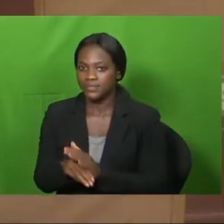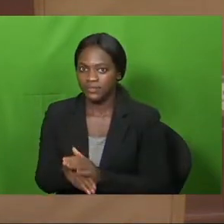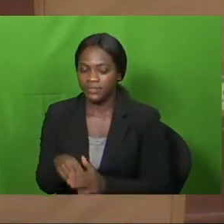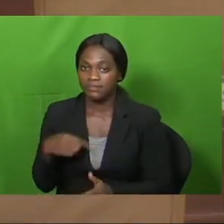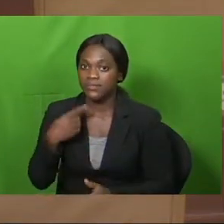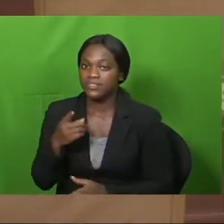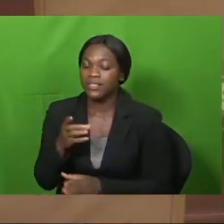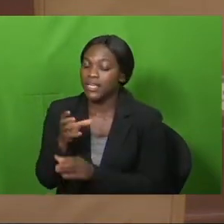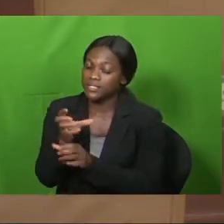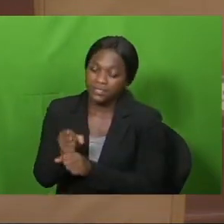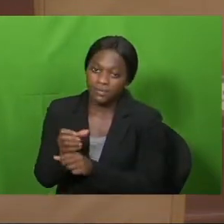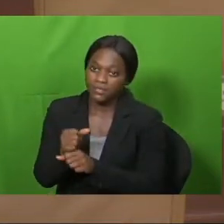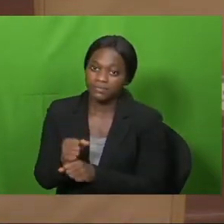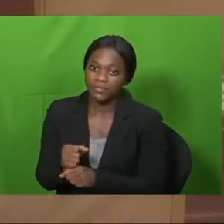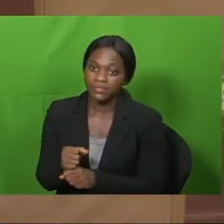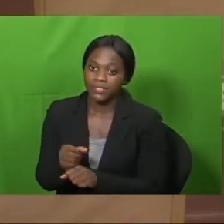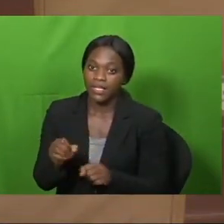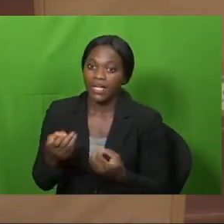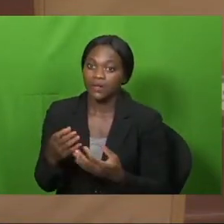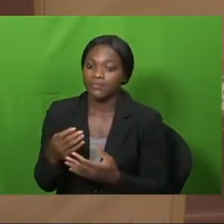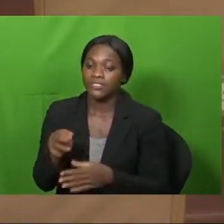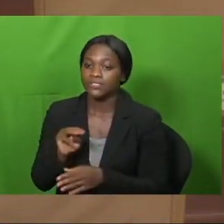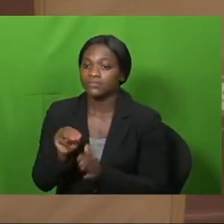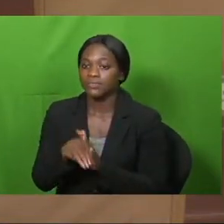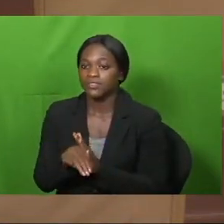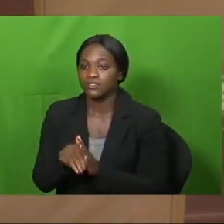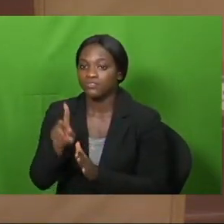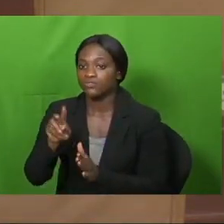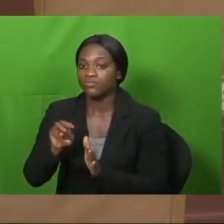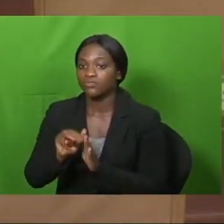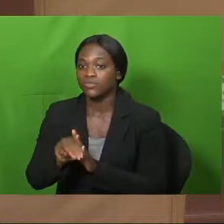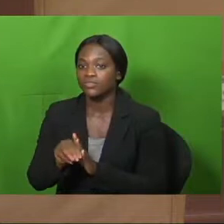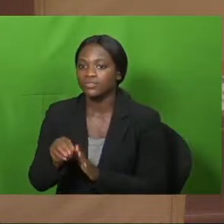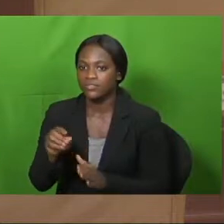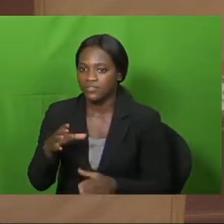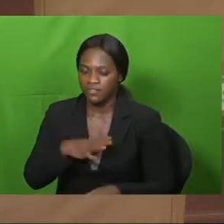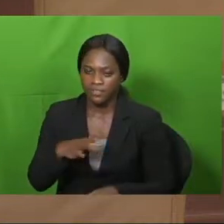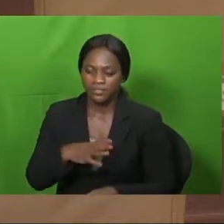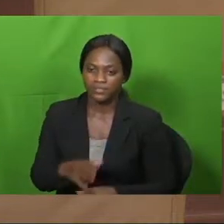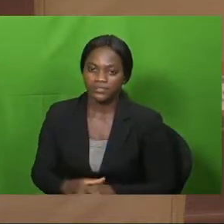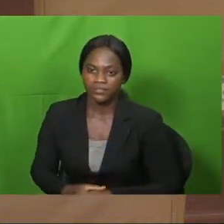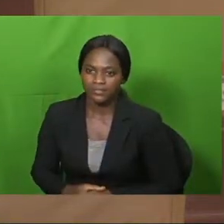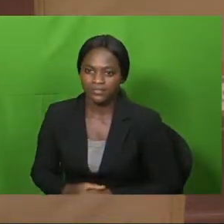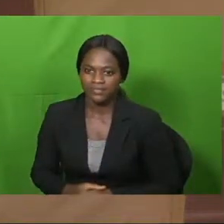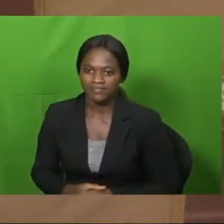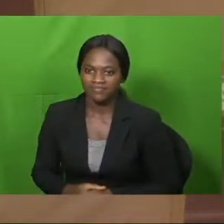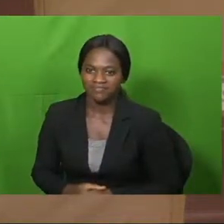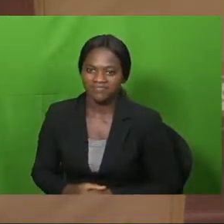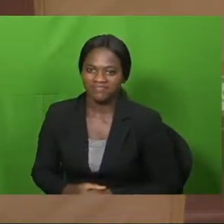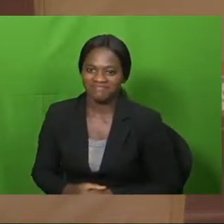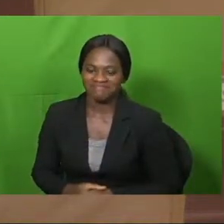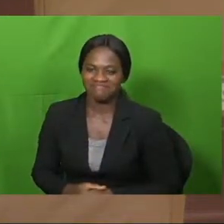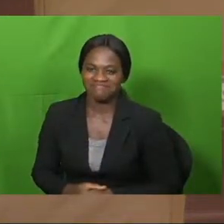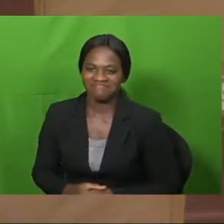please. So how many minutes more? You are left with 2 minutes. 2 minutes, I'll do this. Mr. Speaker,